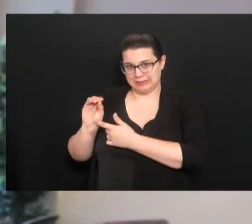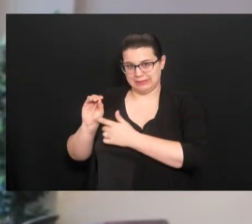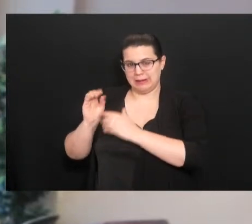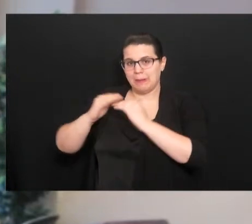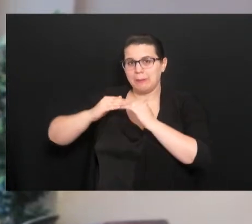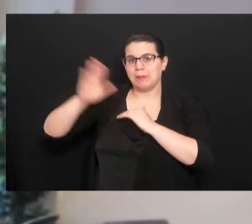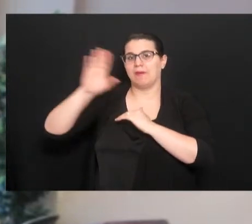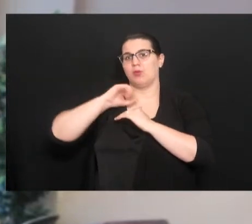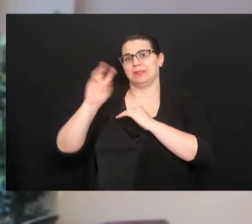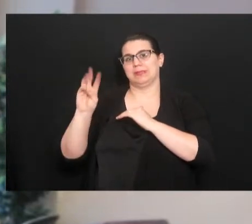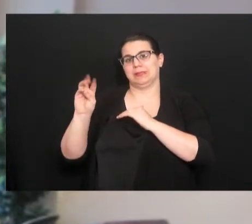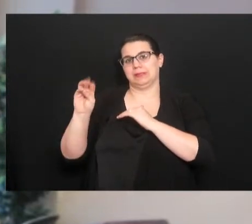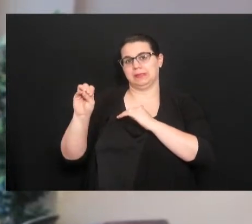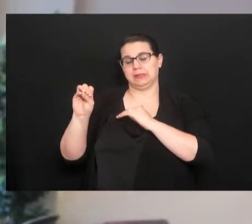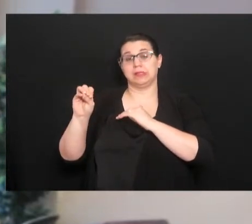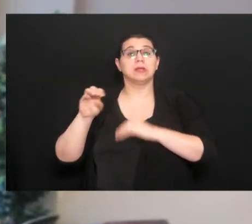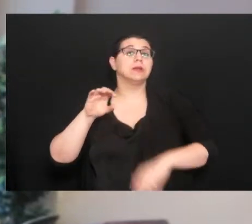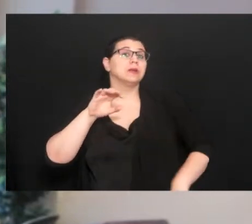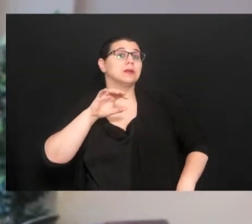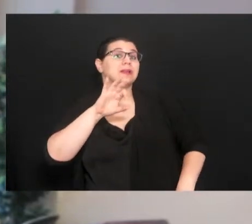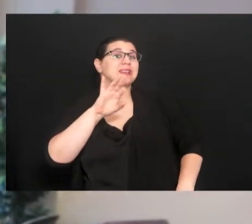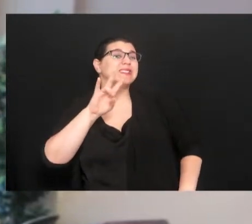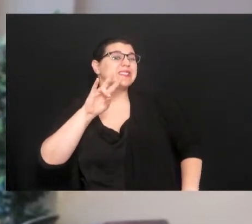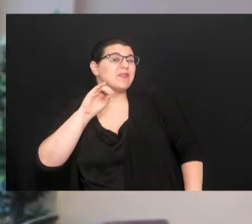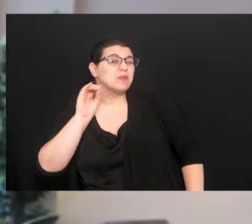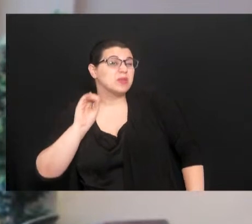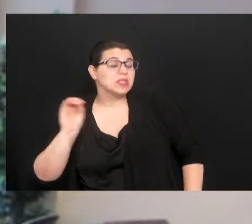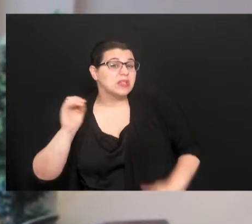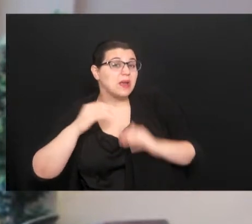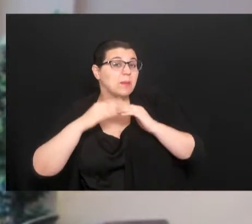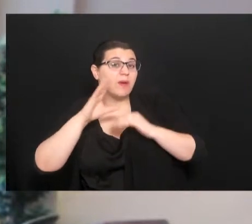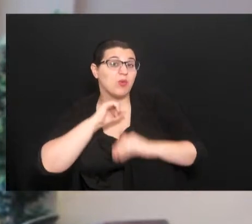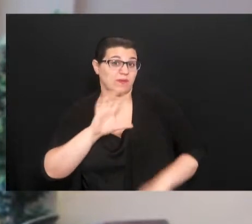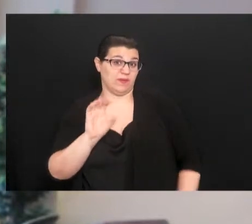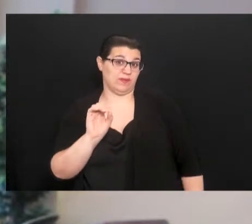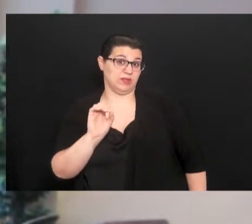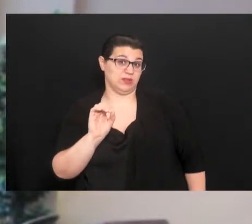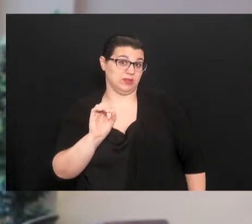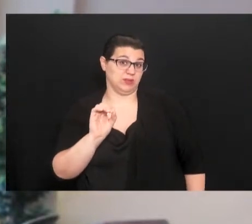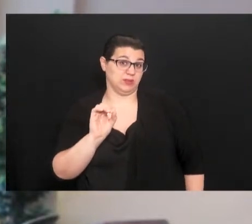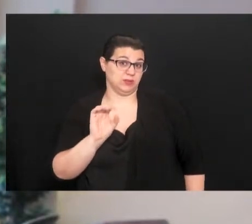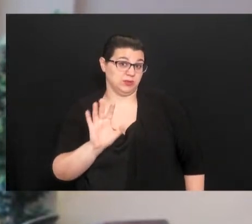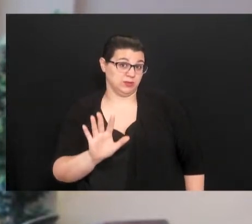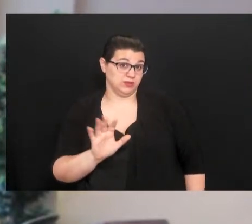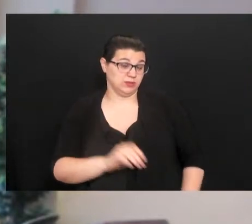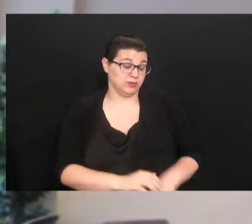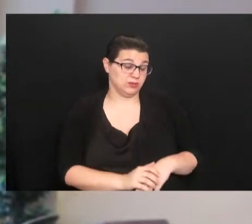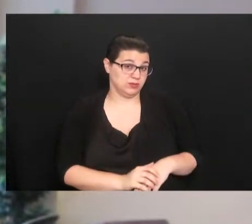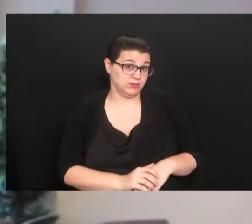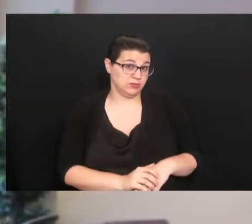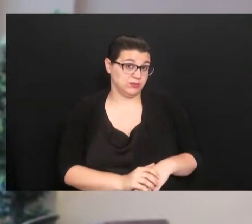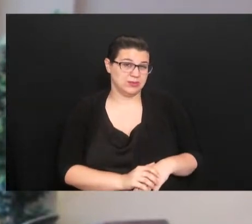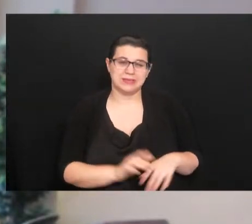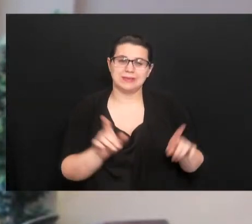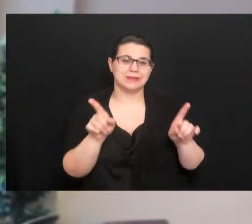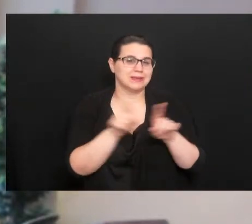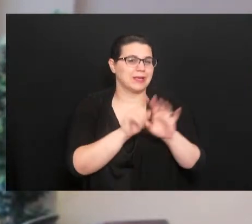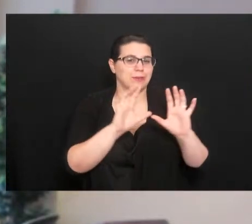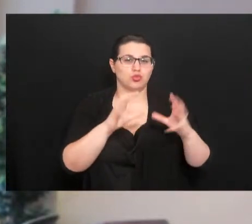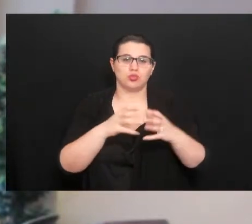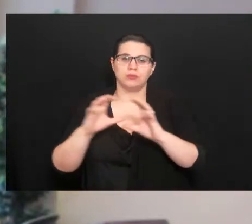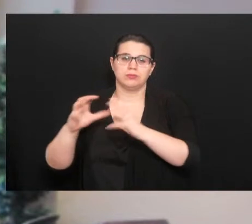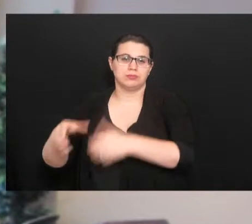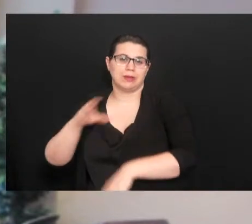60 years old, and 97% of those people are over 50 years old. So same age groups that we saw